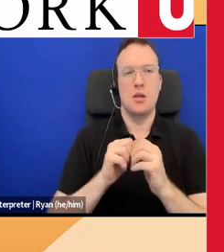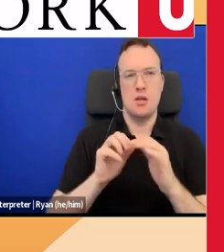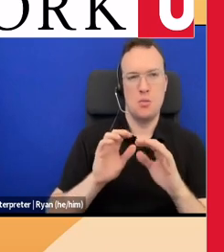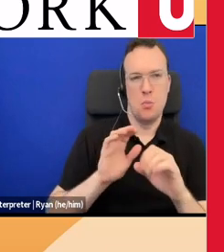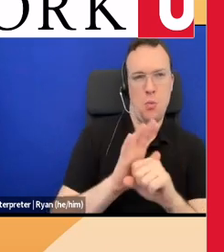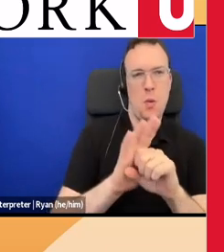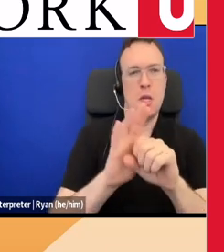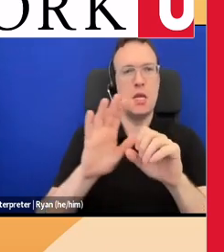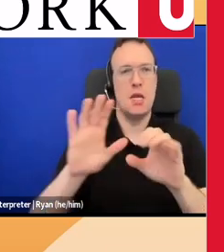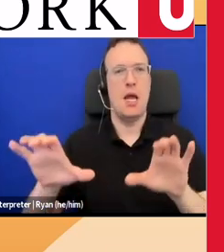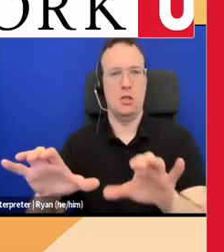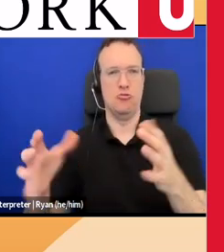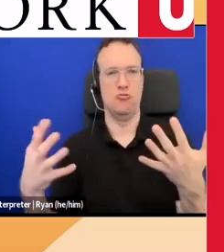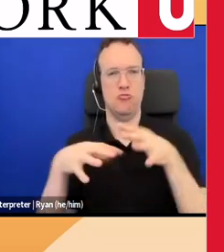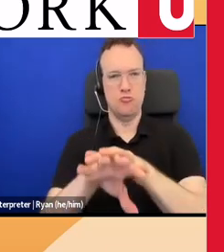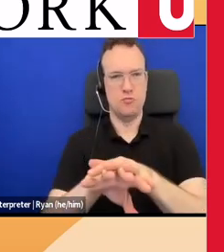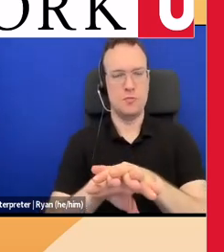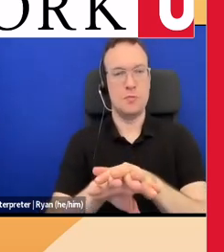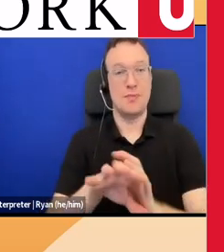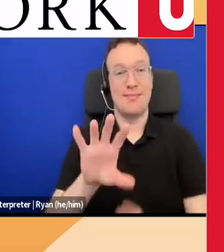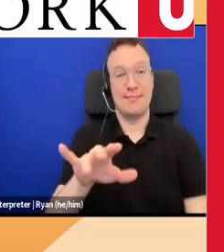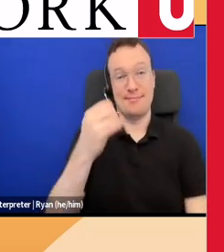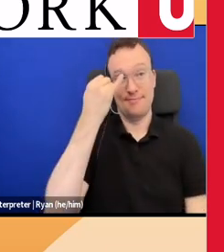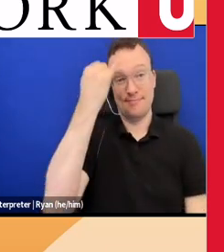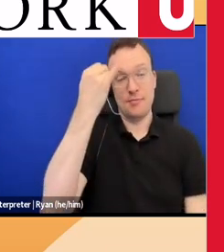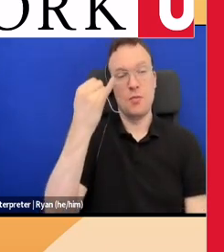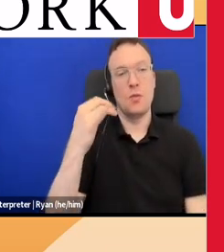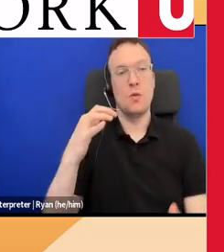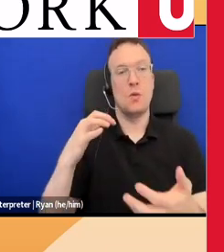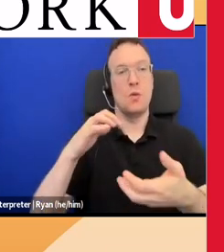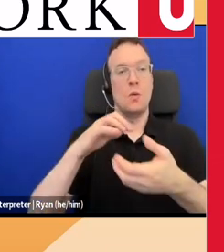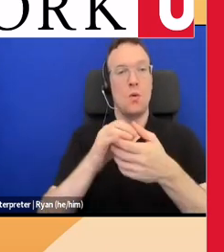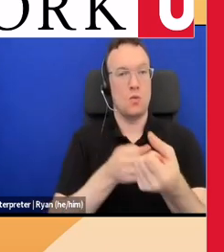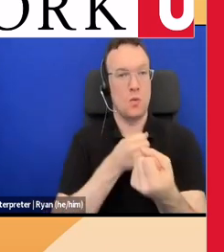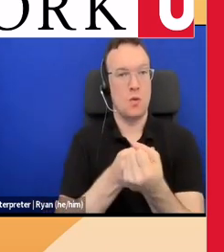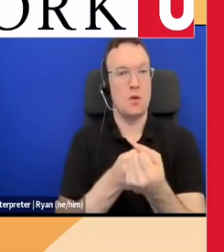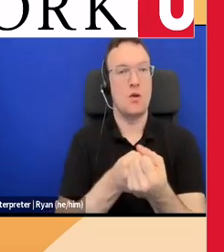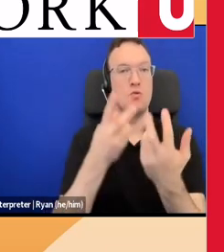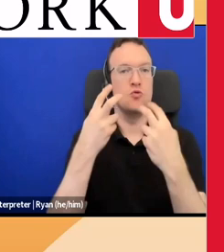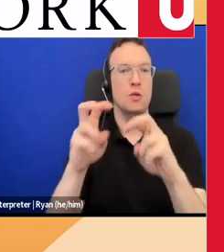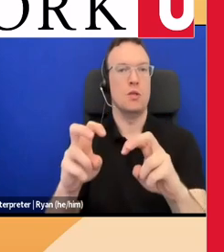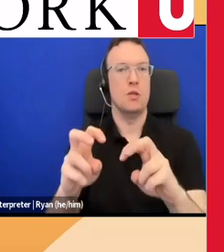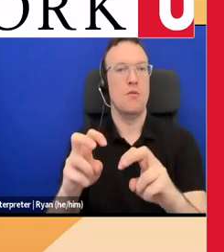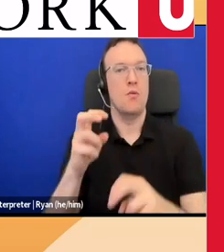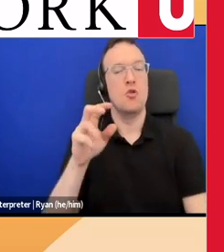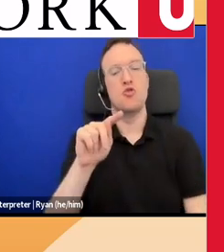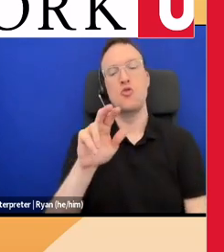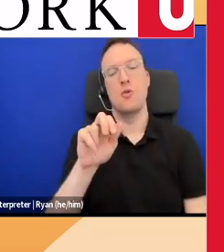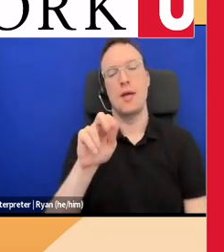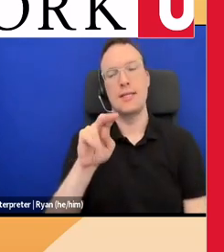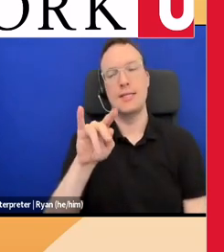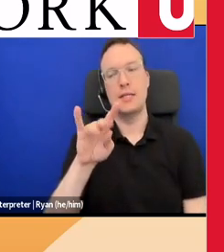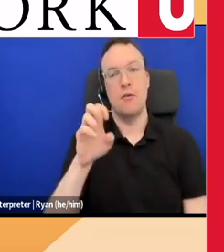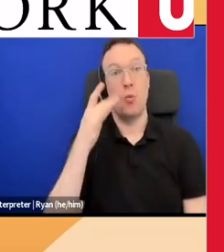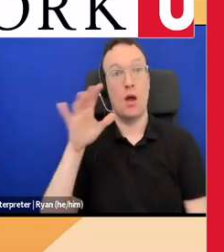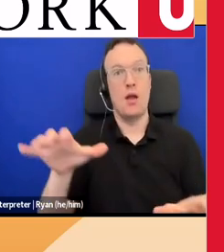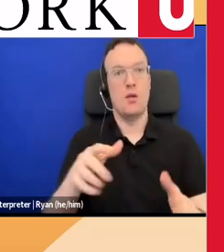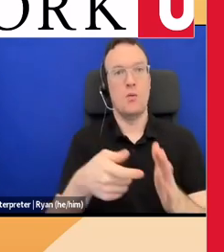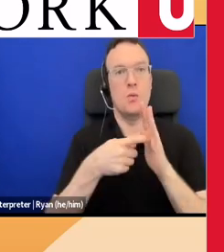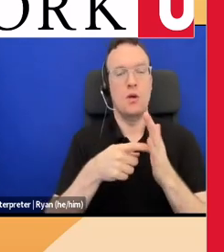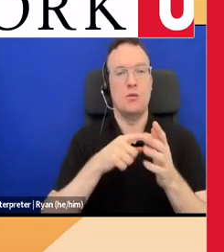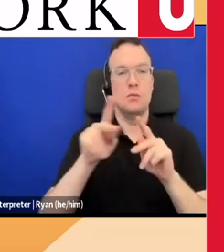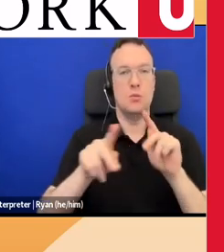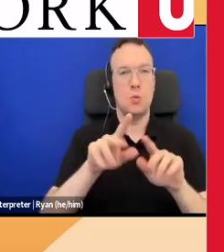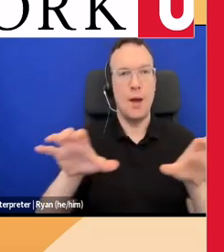action. In that sense, solidarity is transitive, since the action always requires subjects who